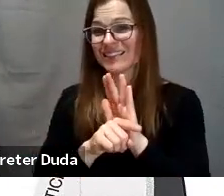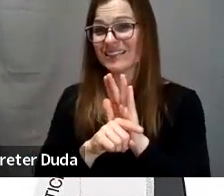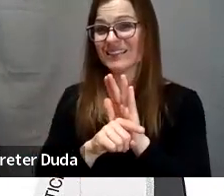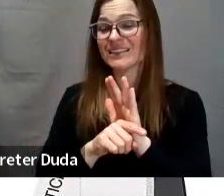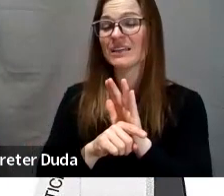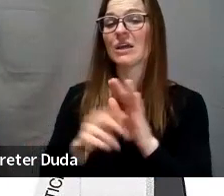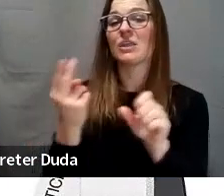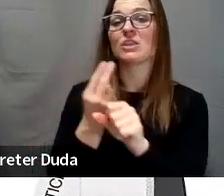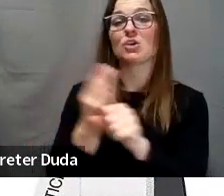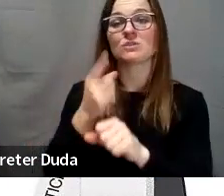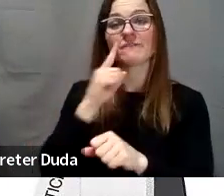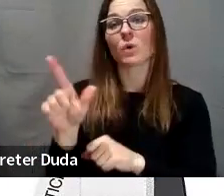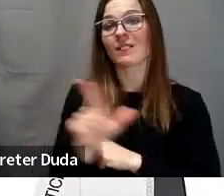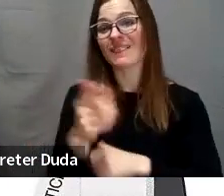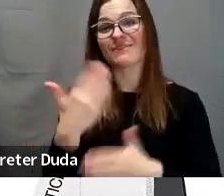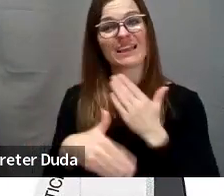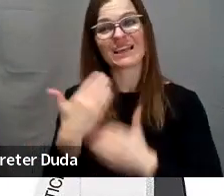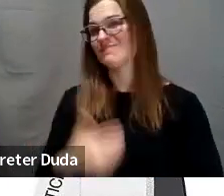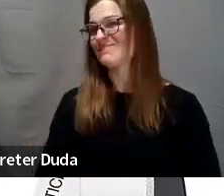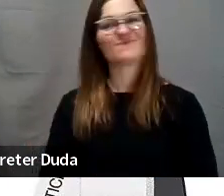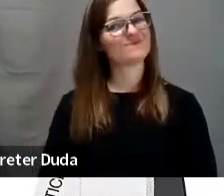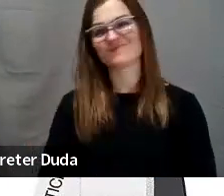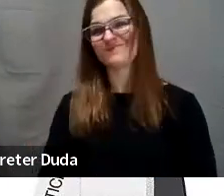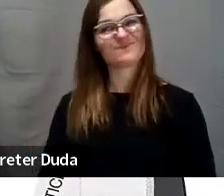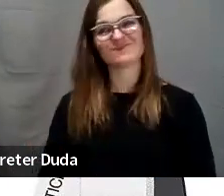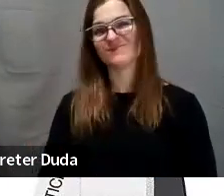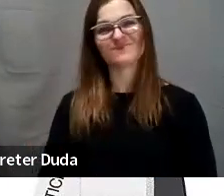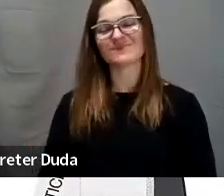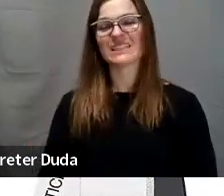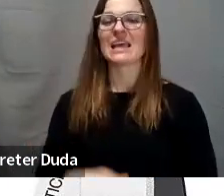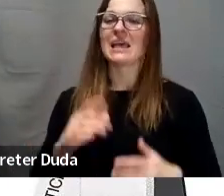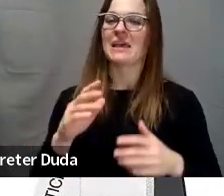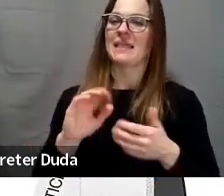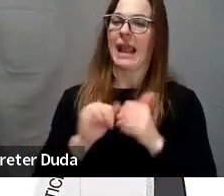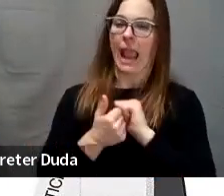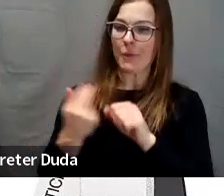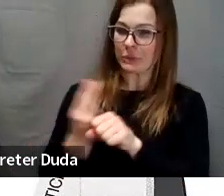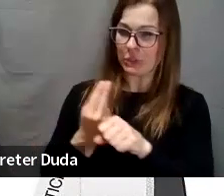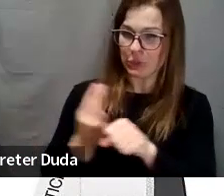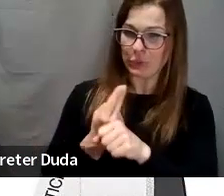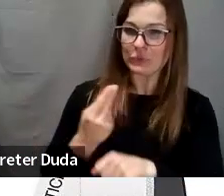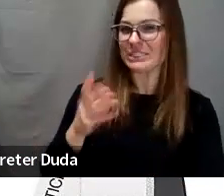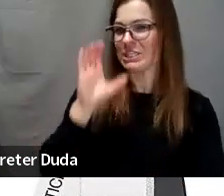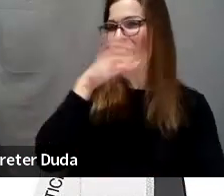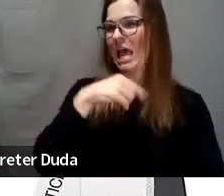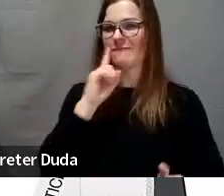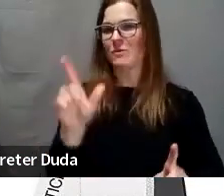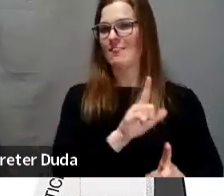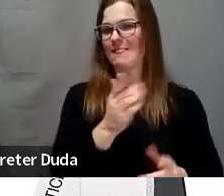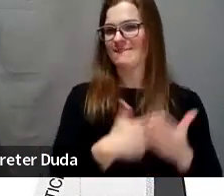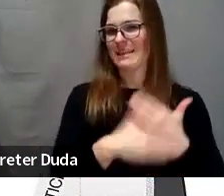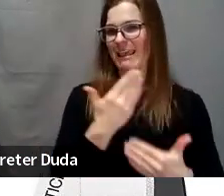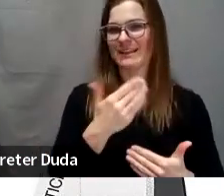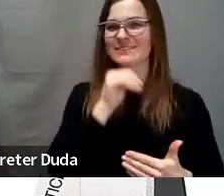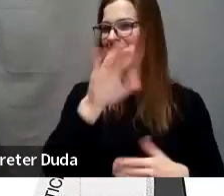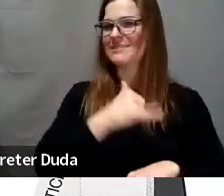for people who use their left hand. Just the placement on how you use them is just odd. It's not